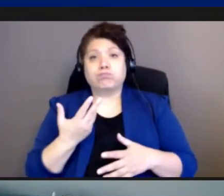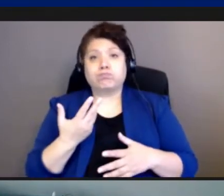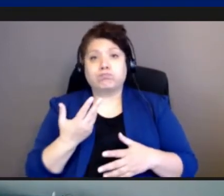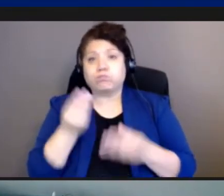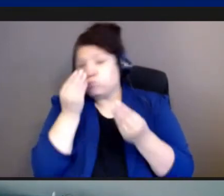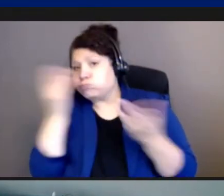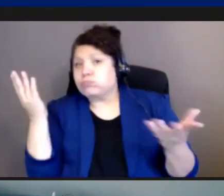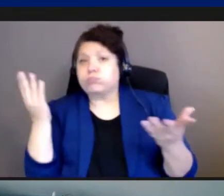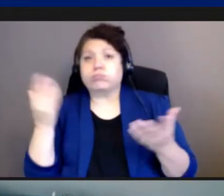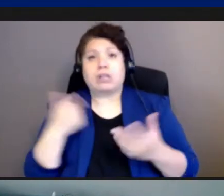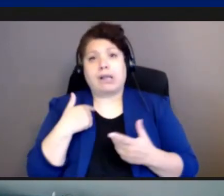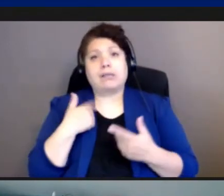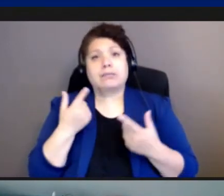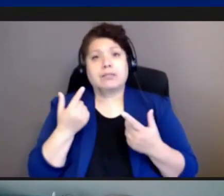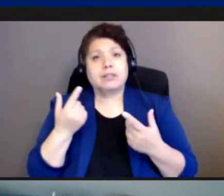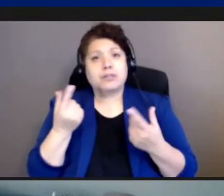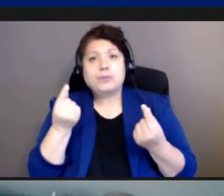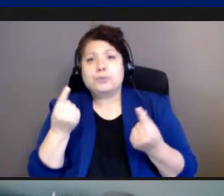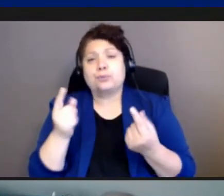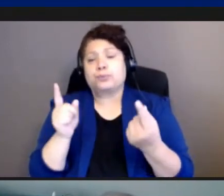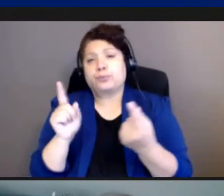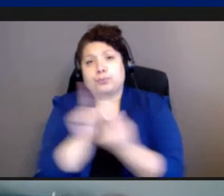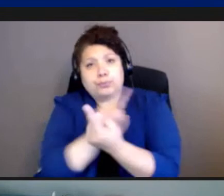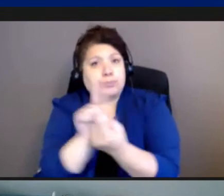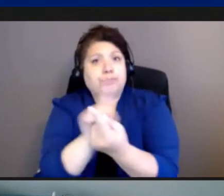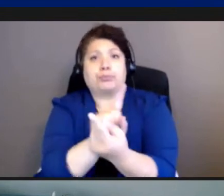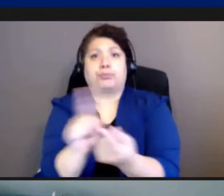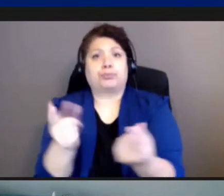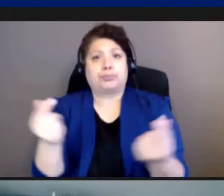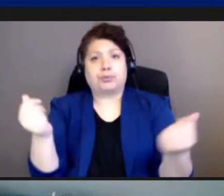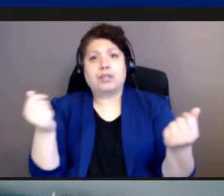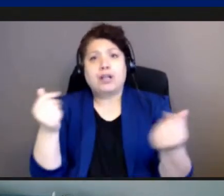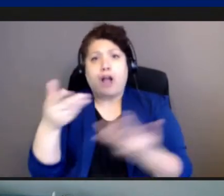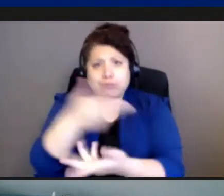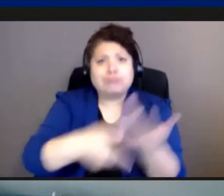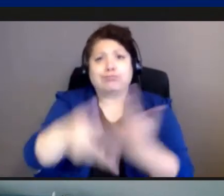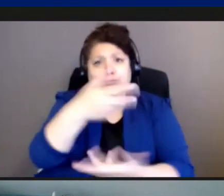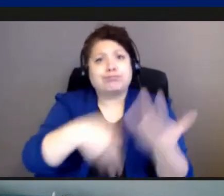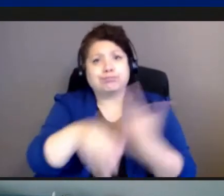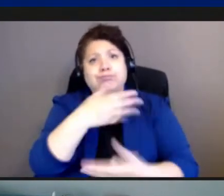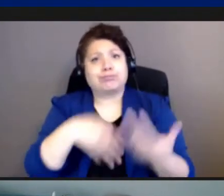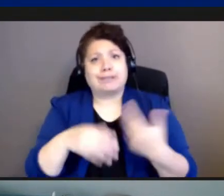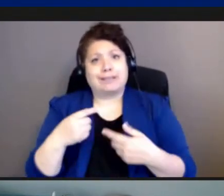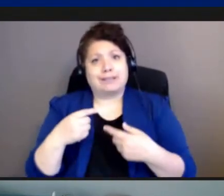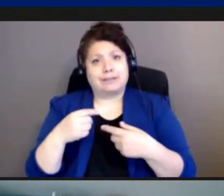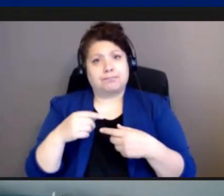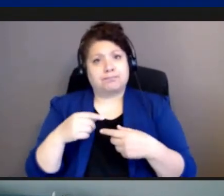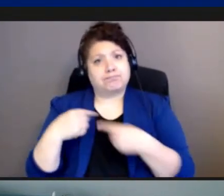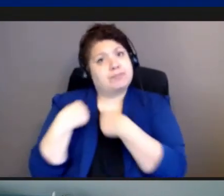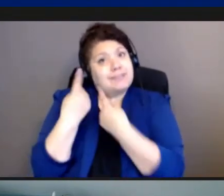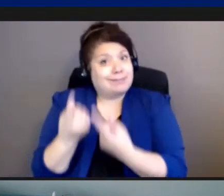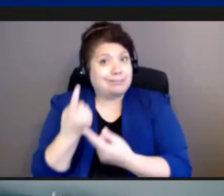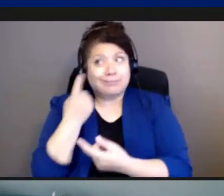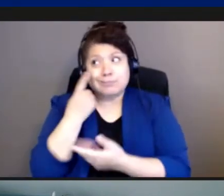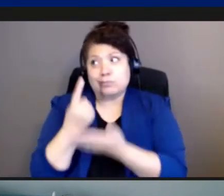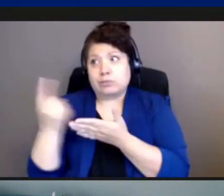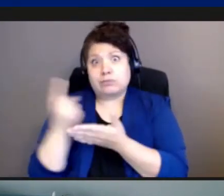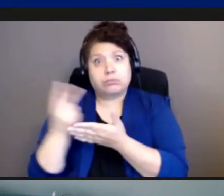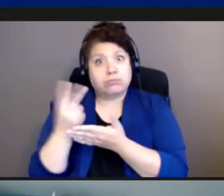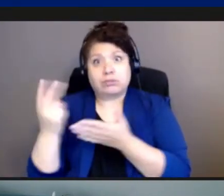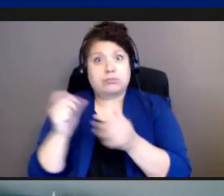to have the extent of interactions that have been going on in recent weeks, then yes, would continue to